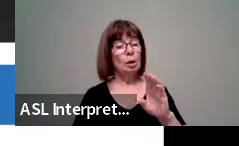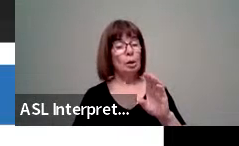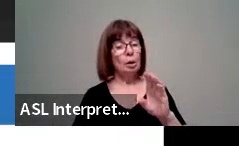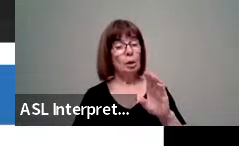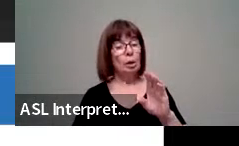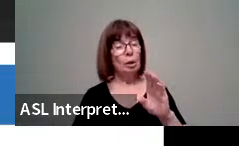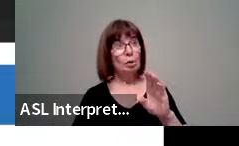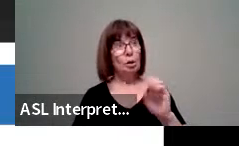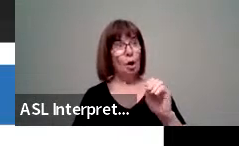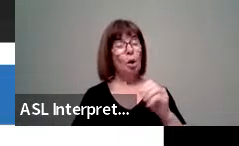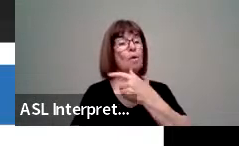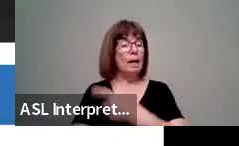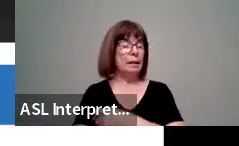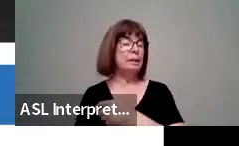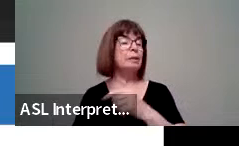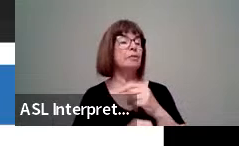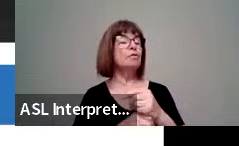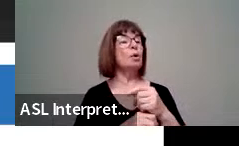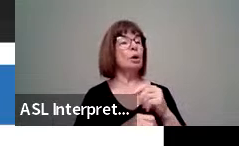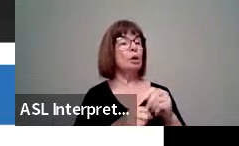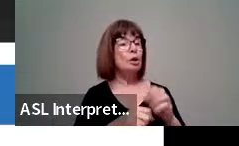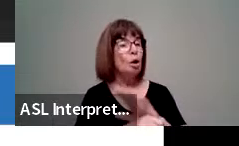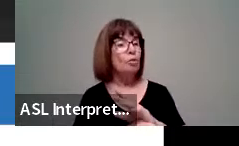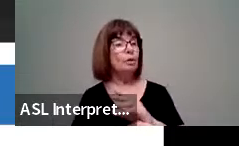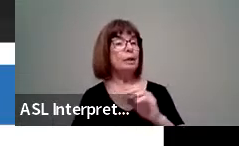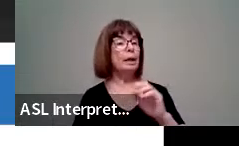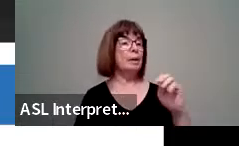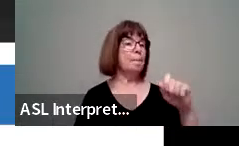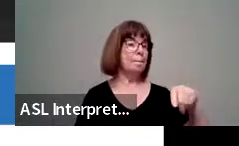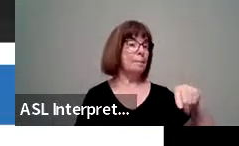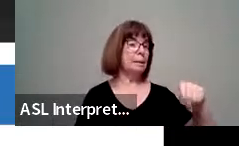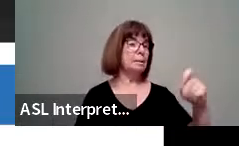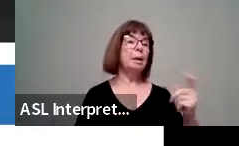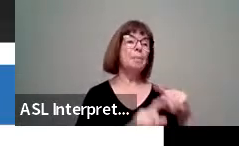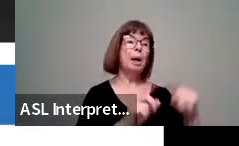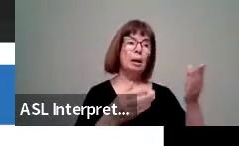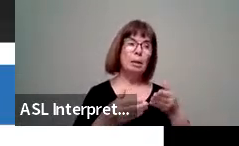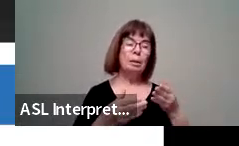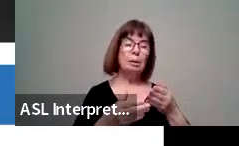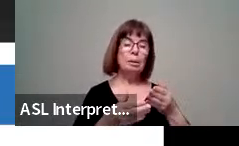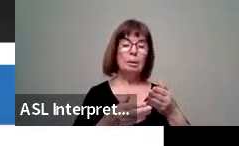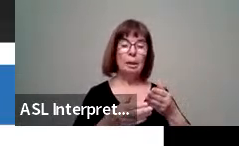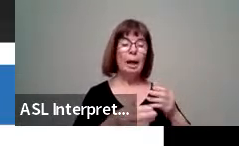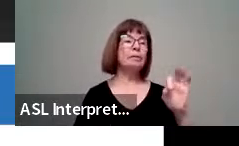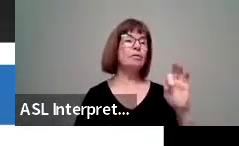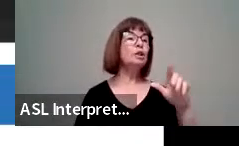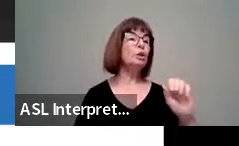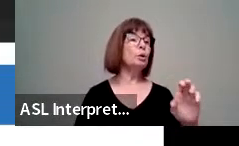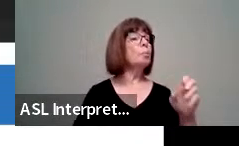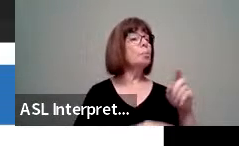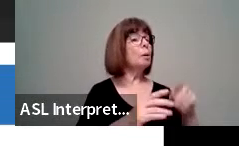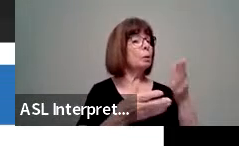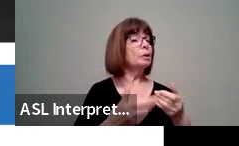same place. But we're also trying to provide information about monkeypox and other common health issues in some of the communities that we're